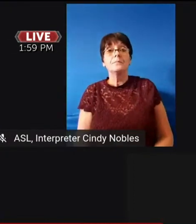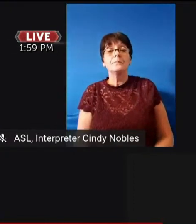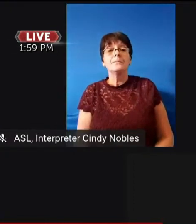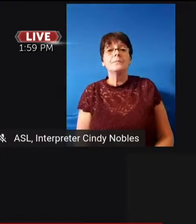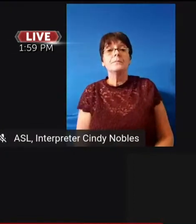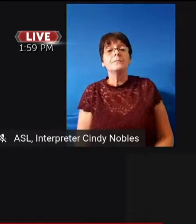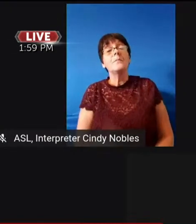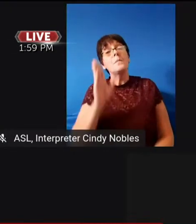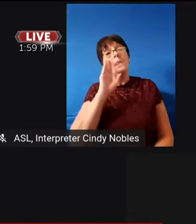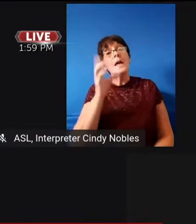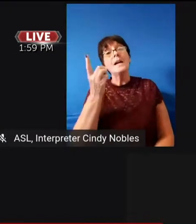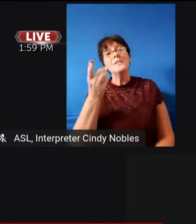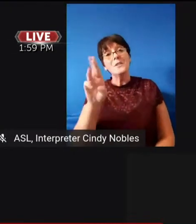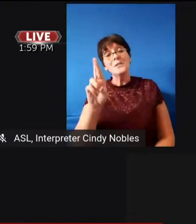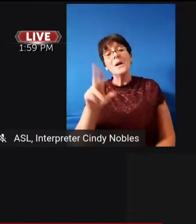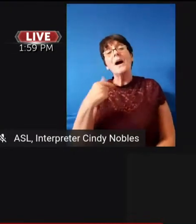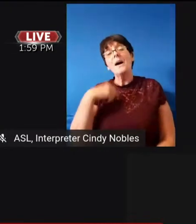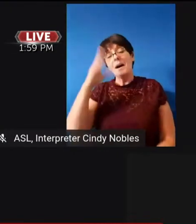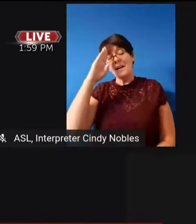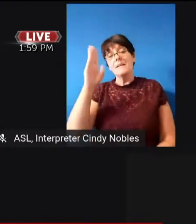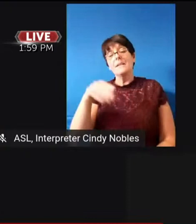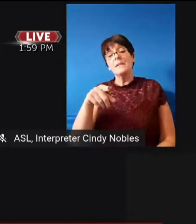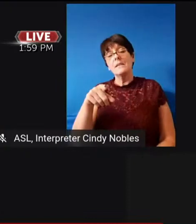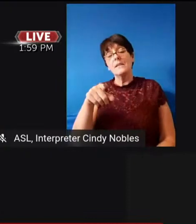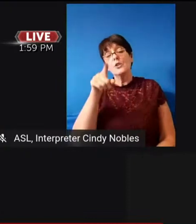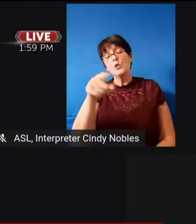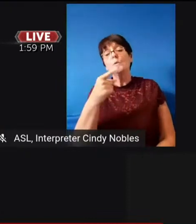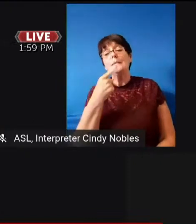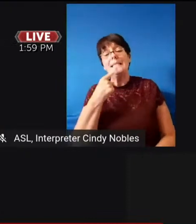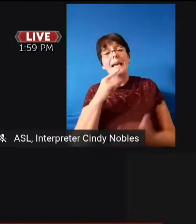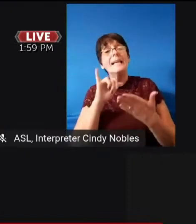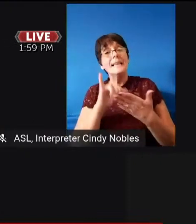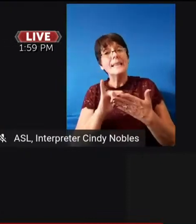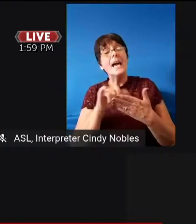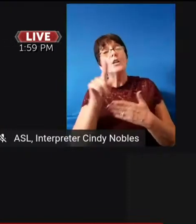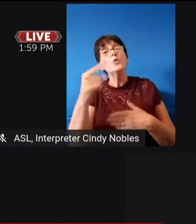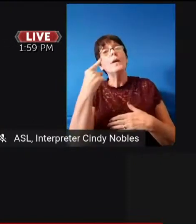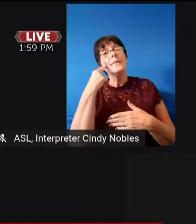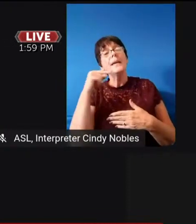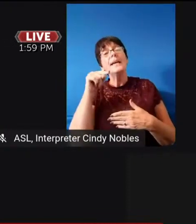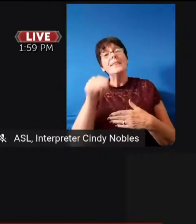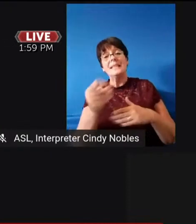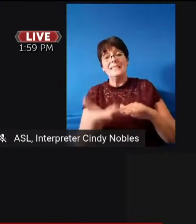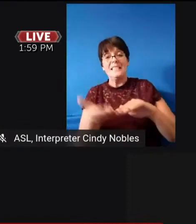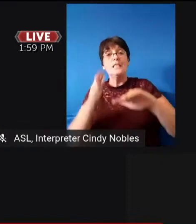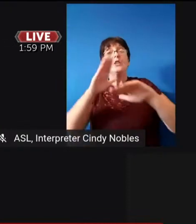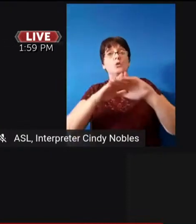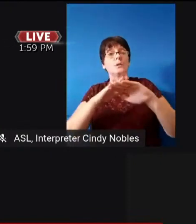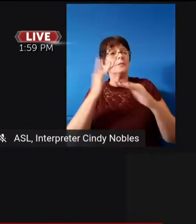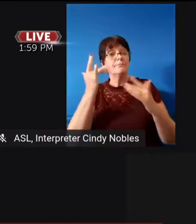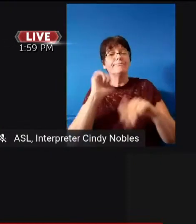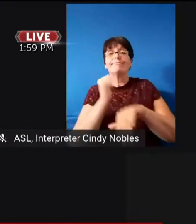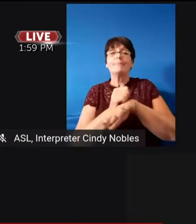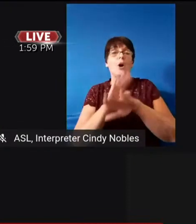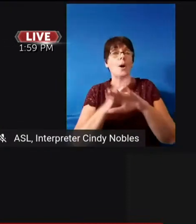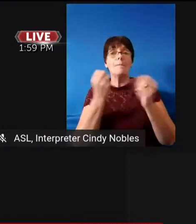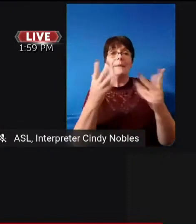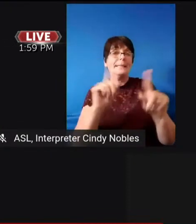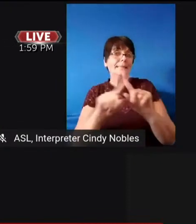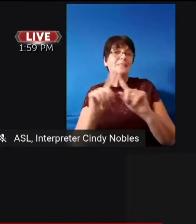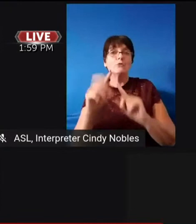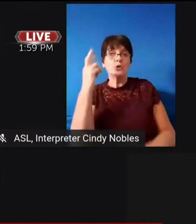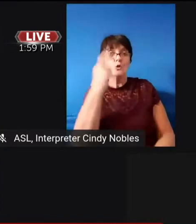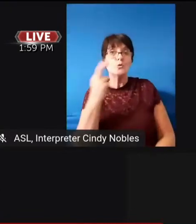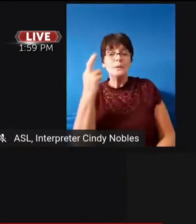Hi, Dr. Ghaly. I know that you said that you guys think that this increase is due to a number of different factors, but